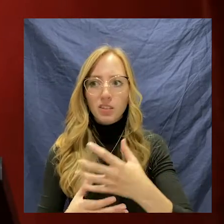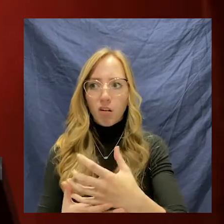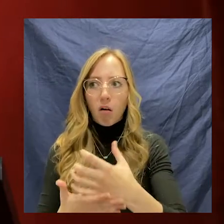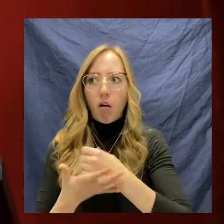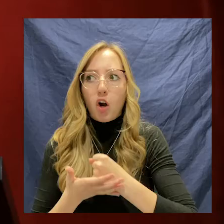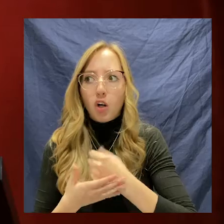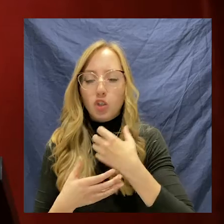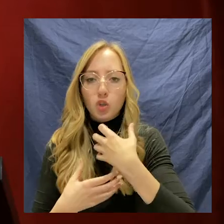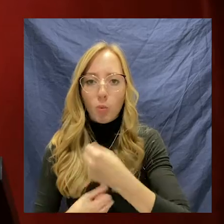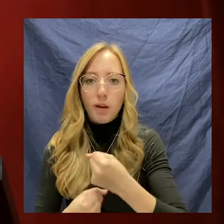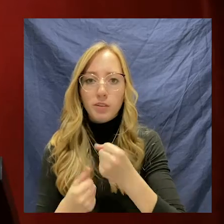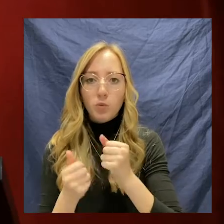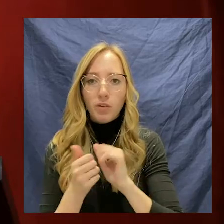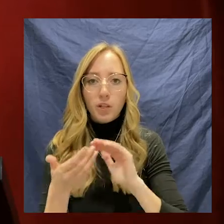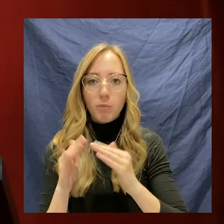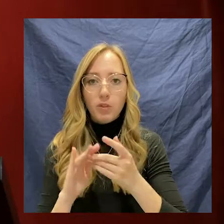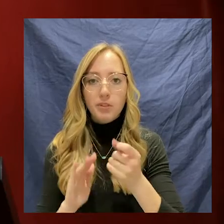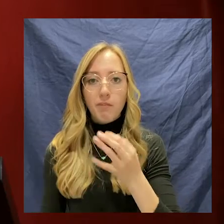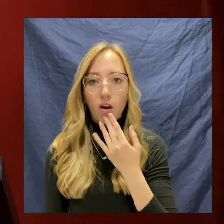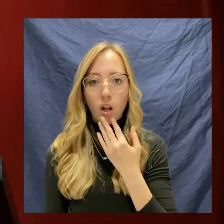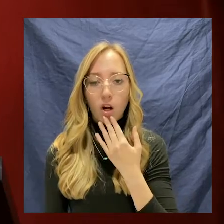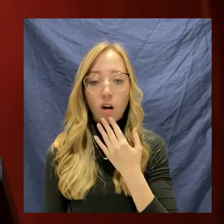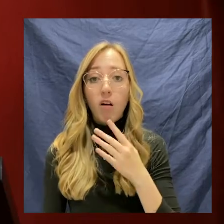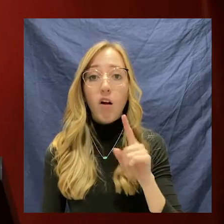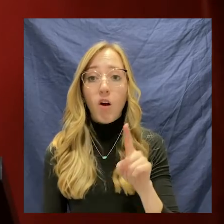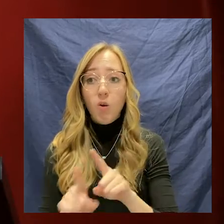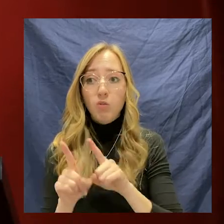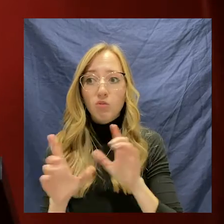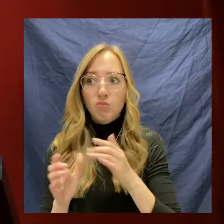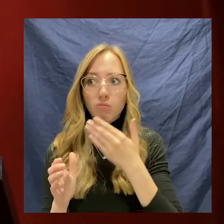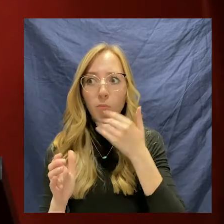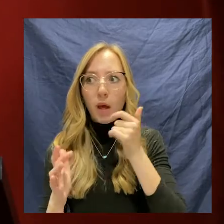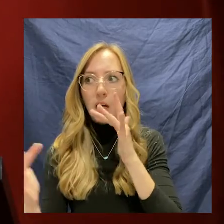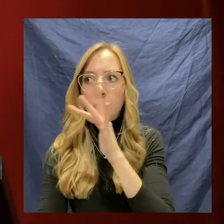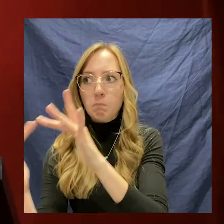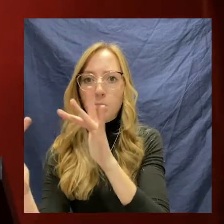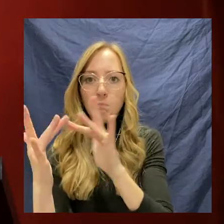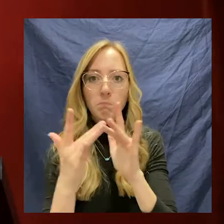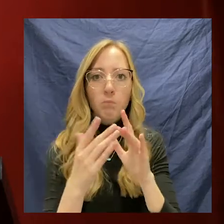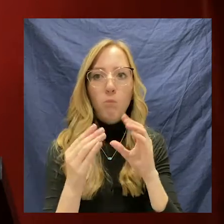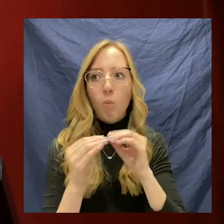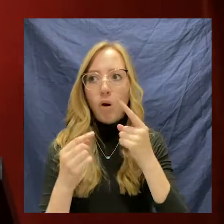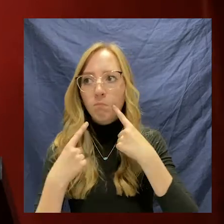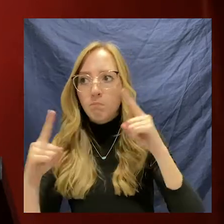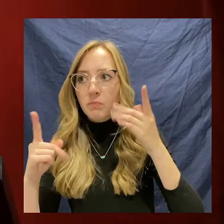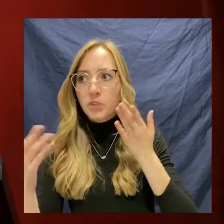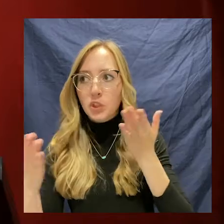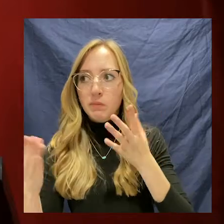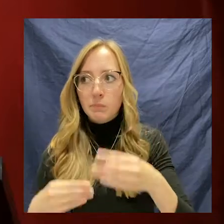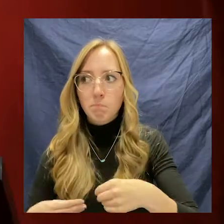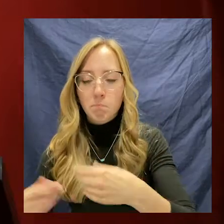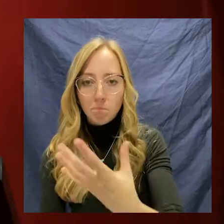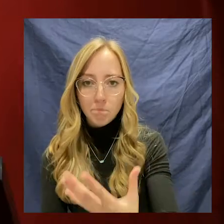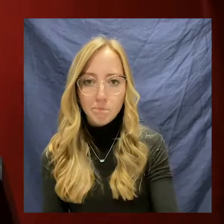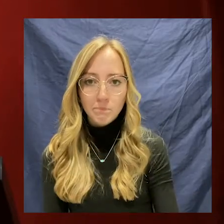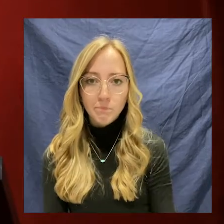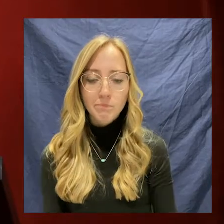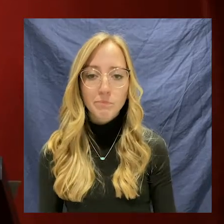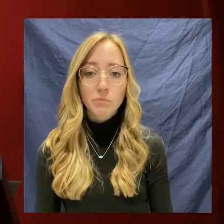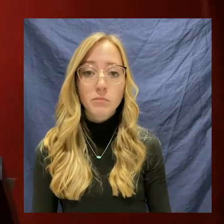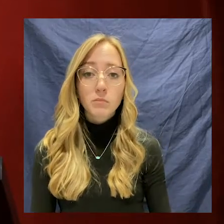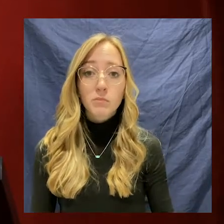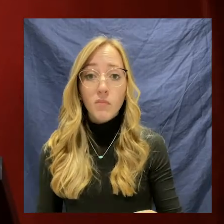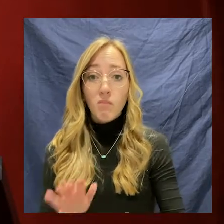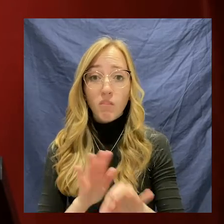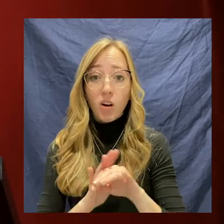of color and do a better job of reaching them and providing more effective services. We have found